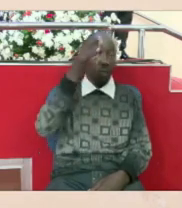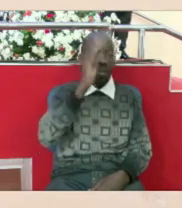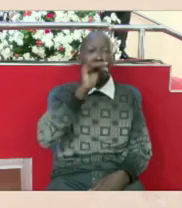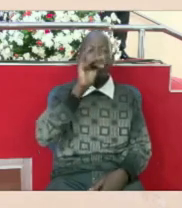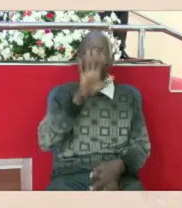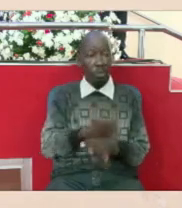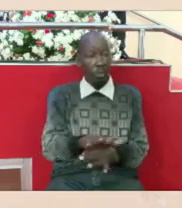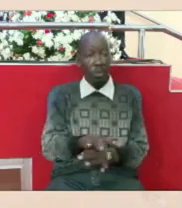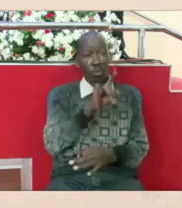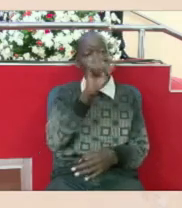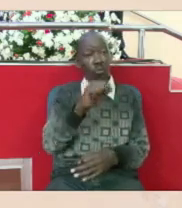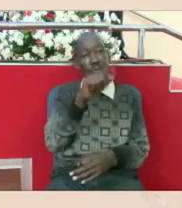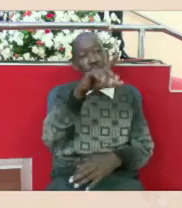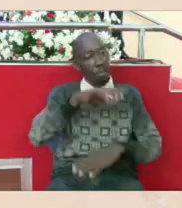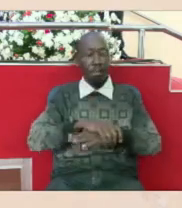you can have it.